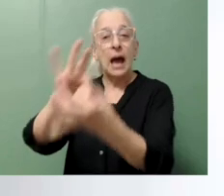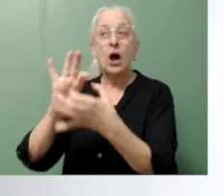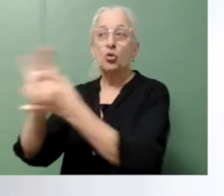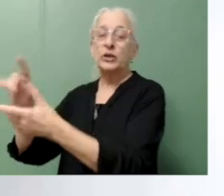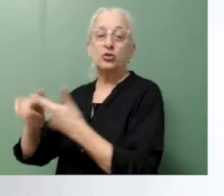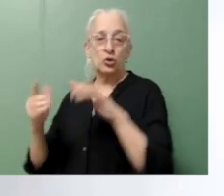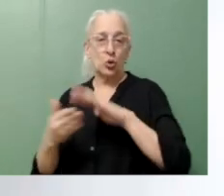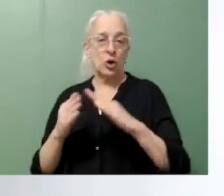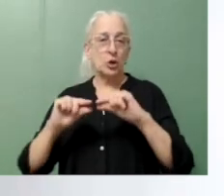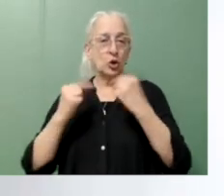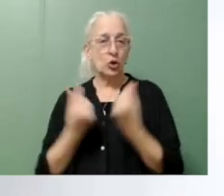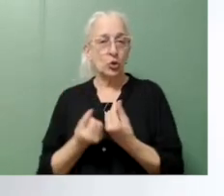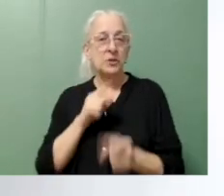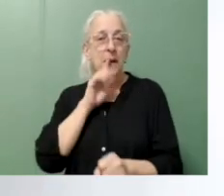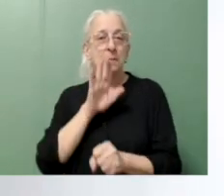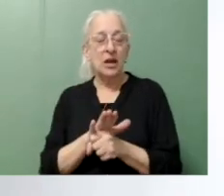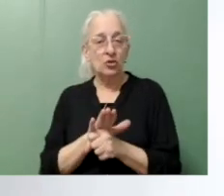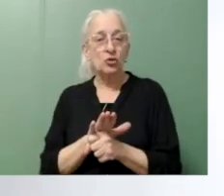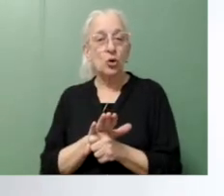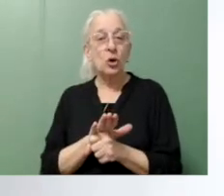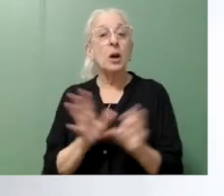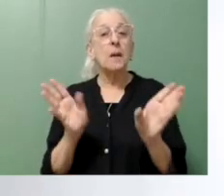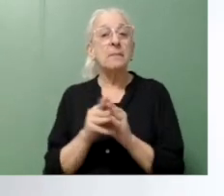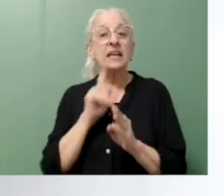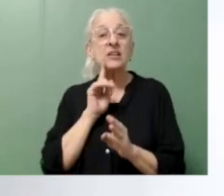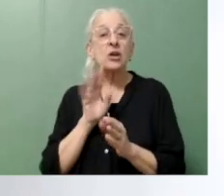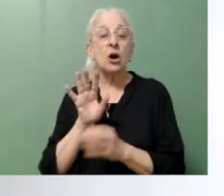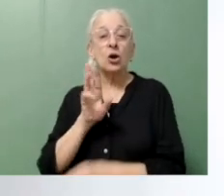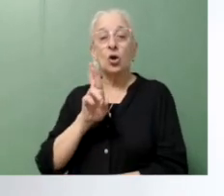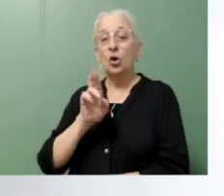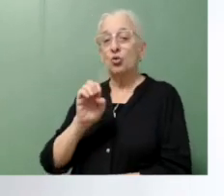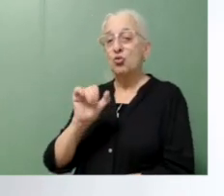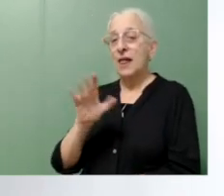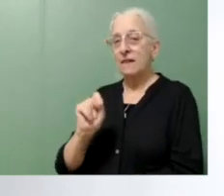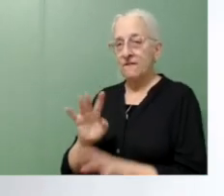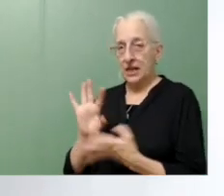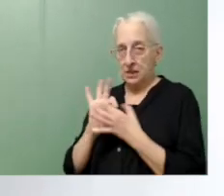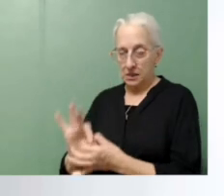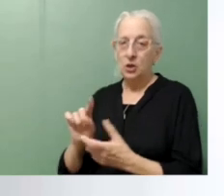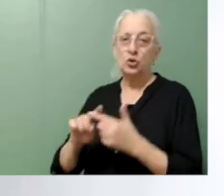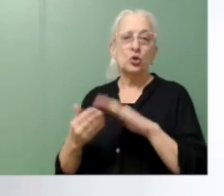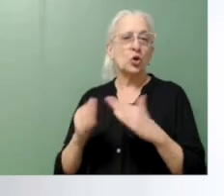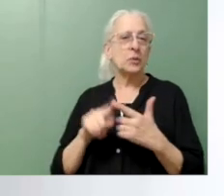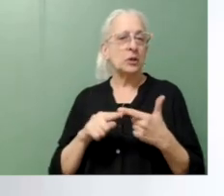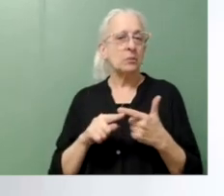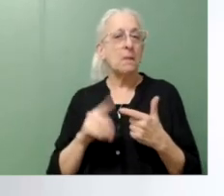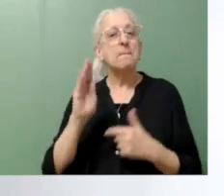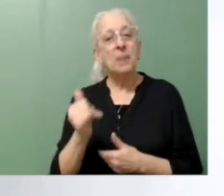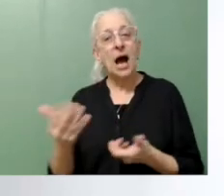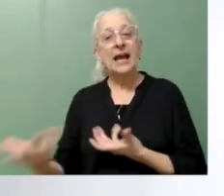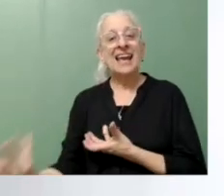and ensure that meetings are relevant to community by bringing in a coalition of community-based